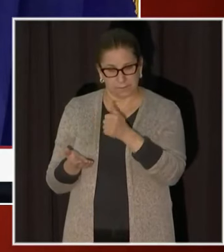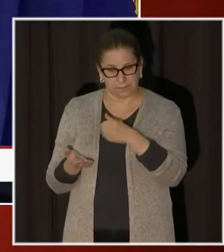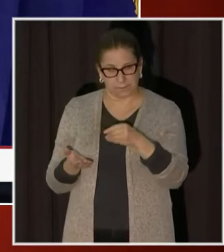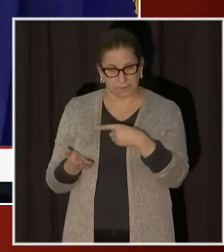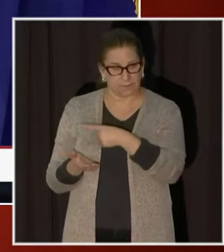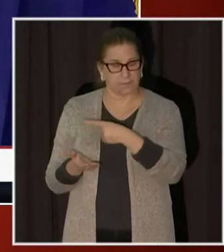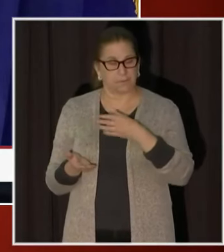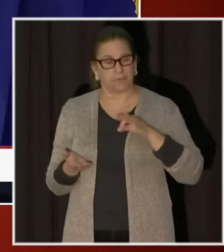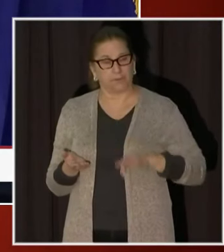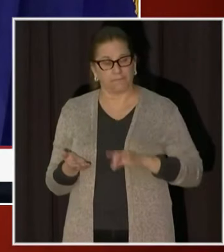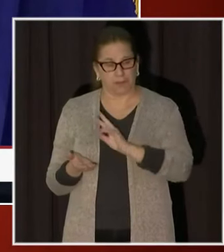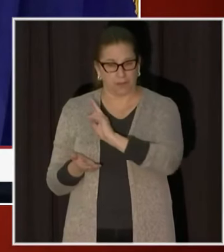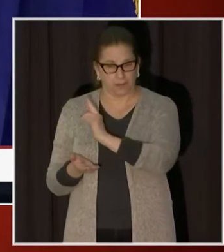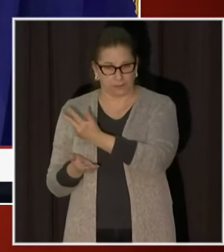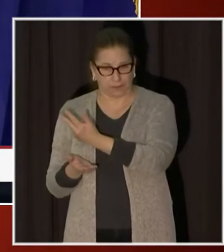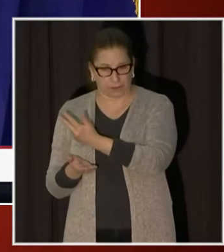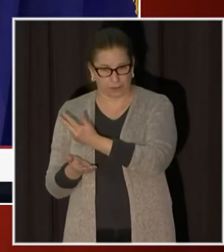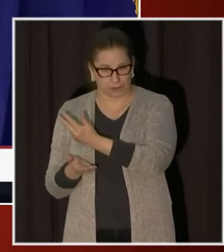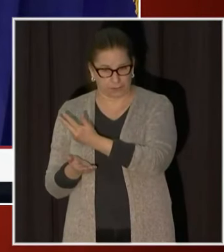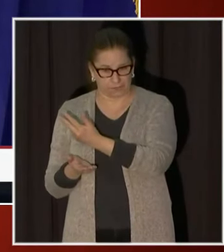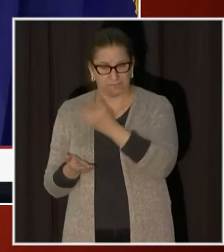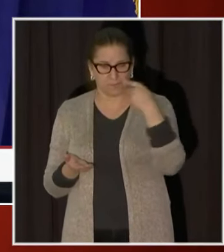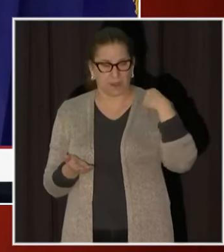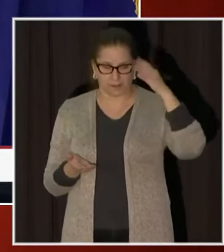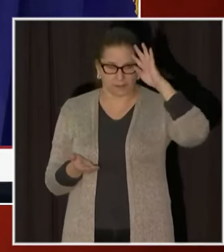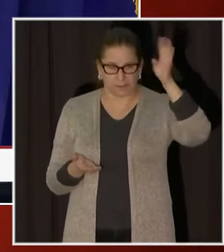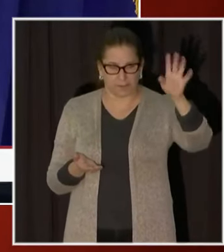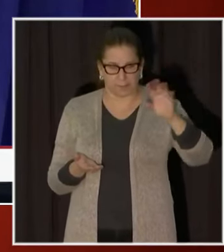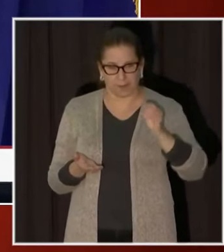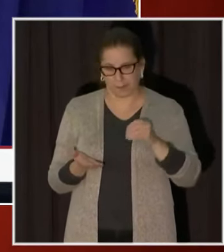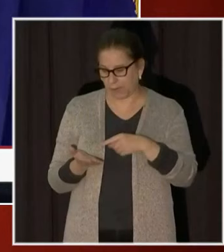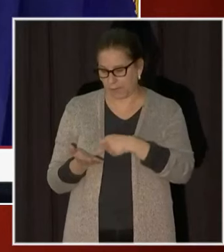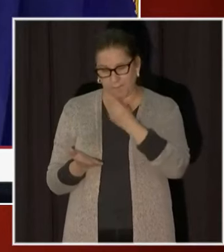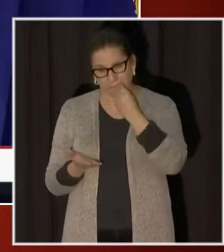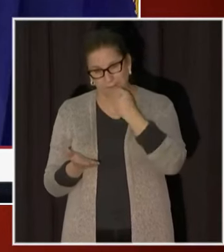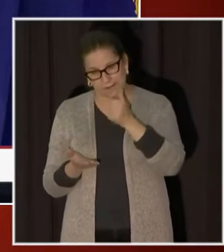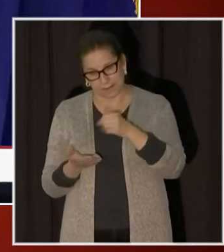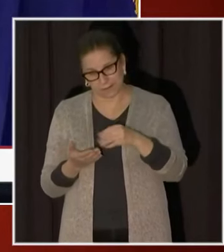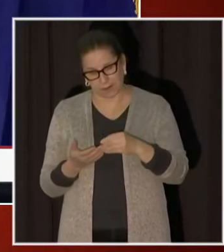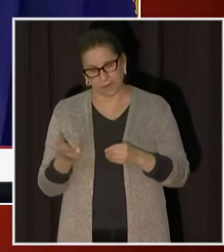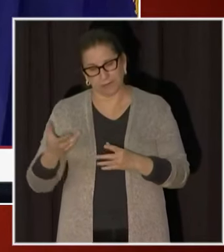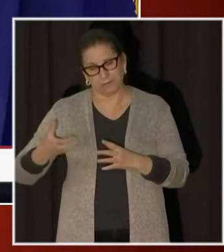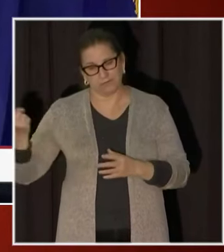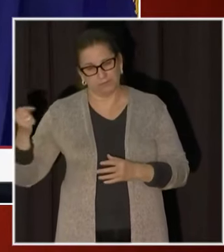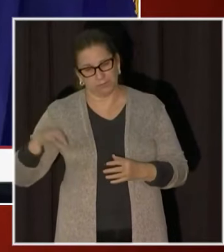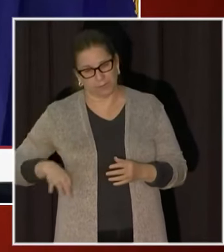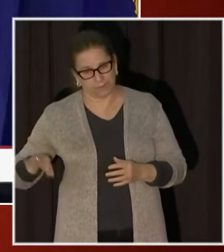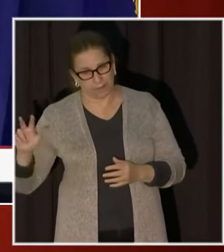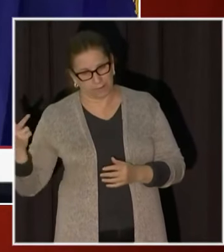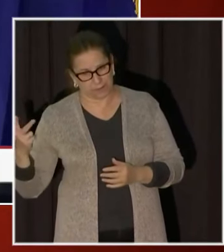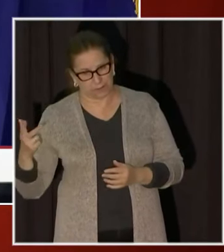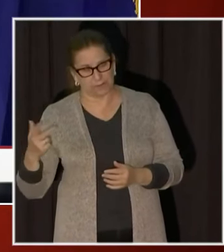completely making up these numbers. If I go online to one of the apps and I order, I still pay $10.